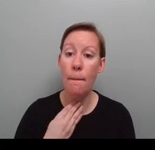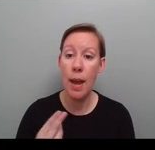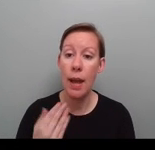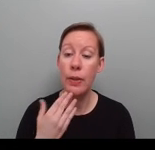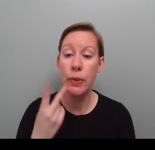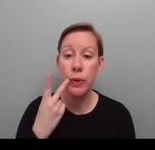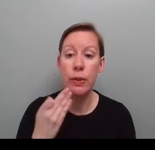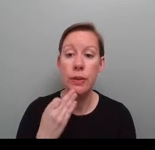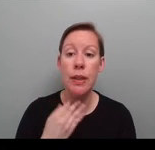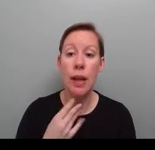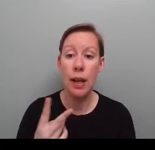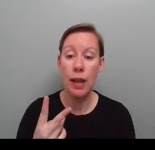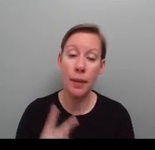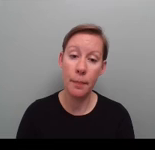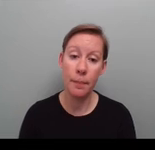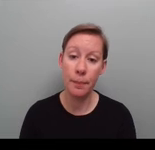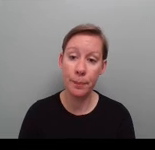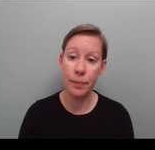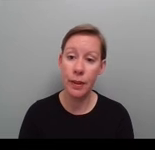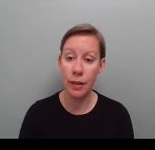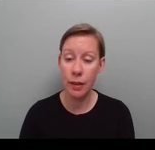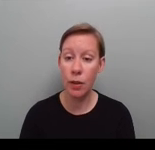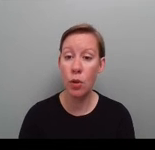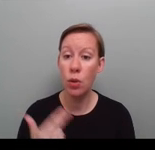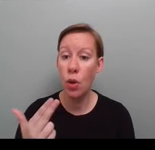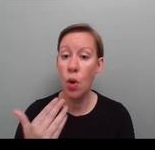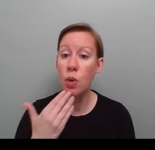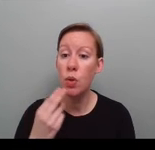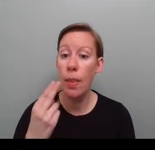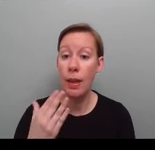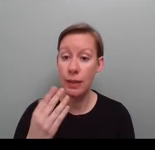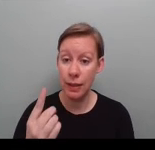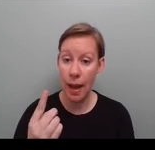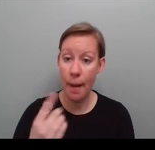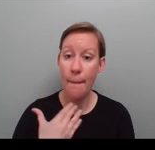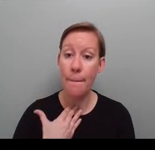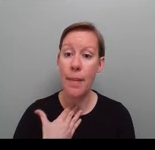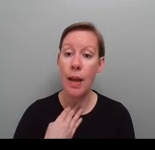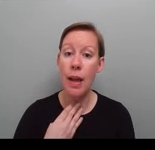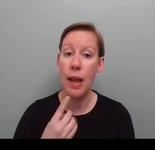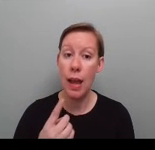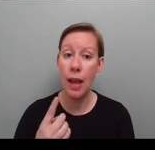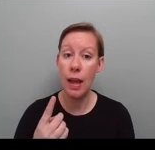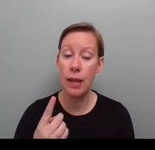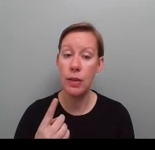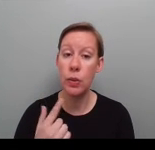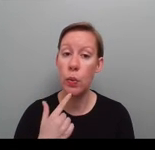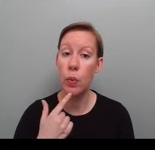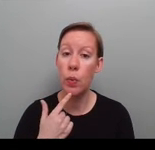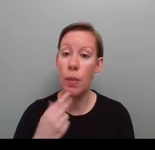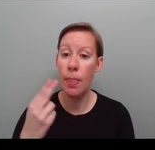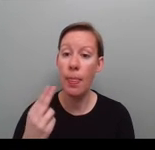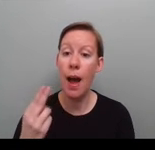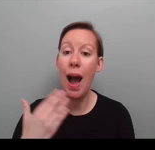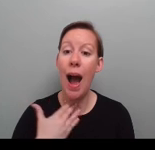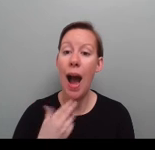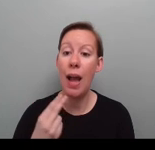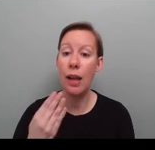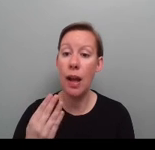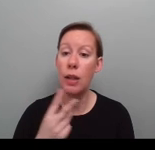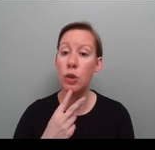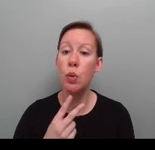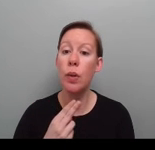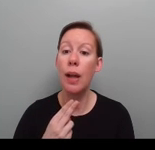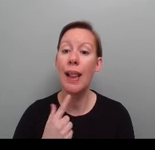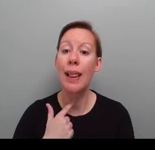to your settings, which is this cog, and go to the top where it has your name and the little profile icon. You're going to click